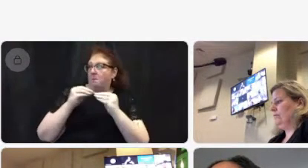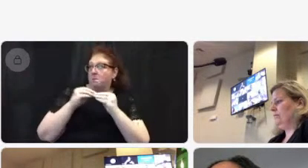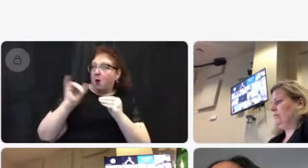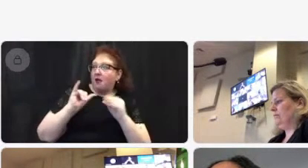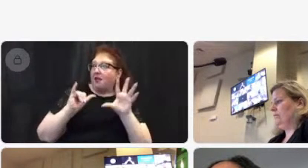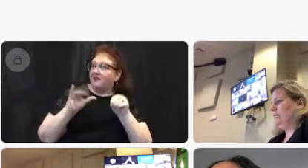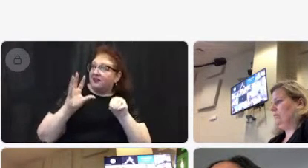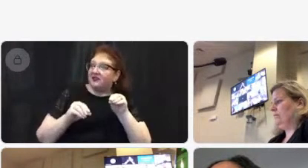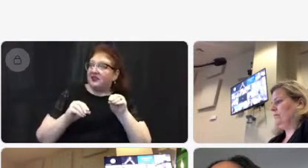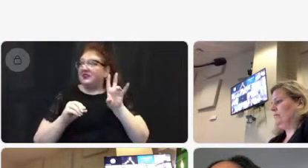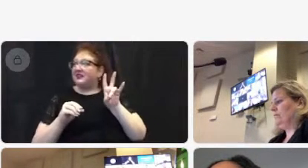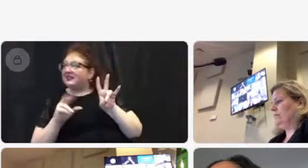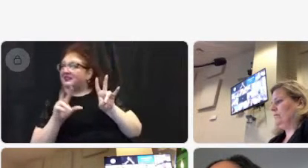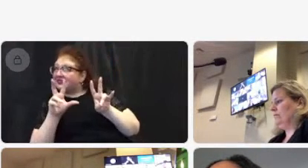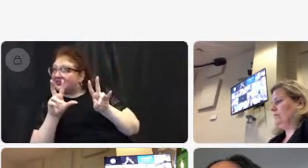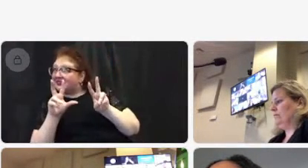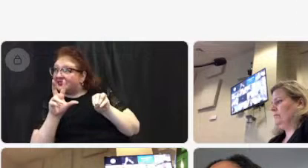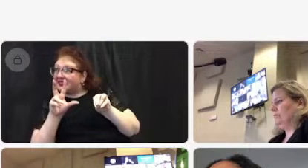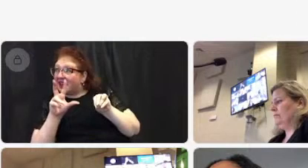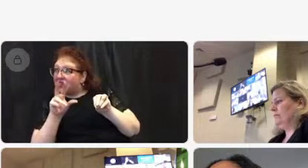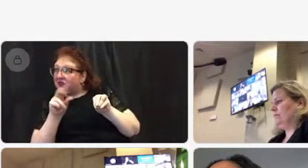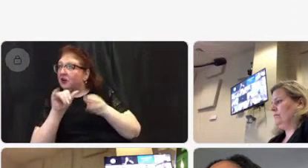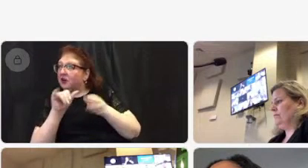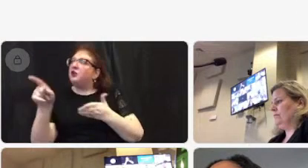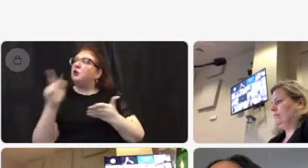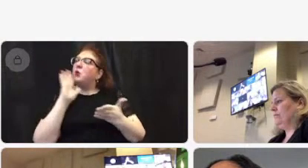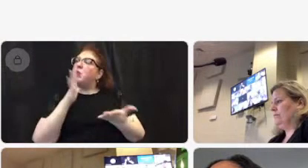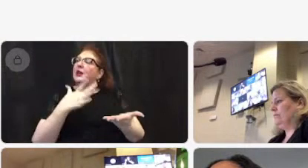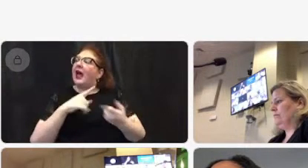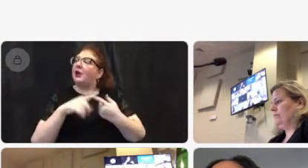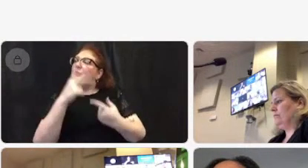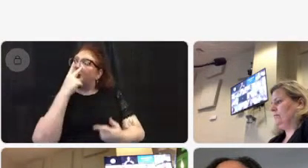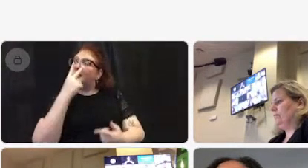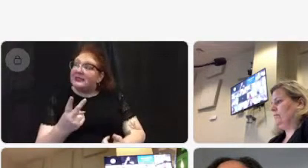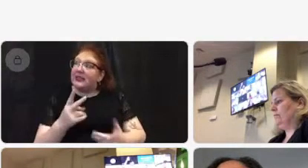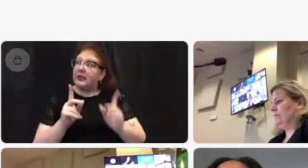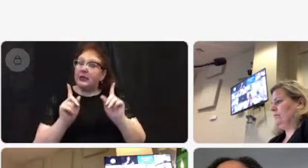70-30 that you would like to see?